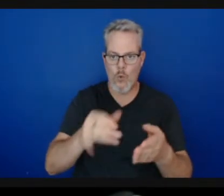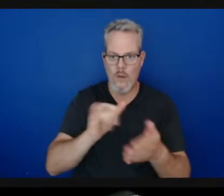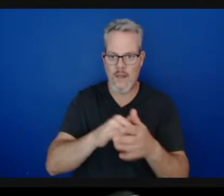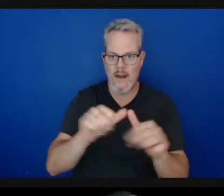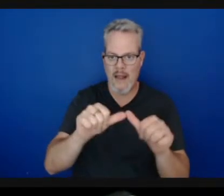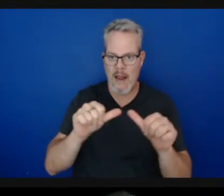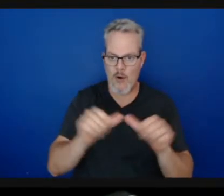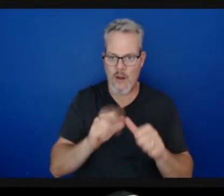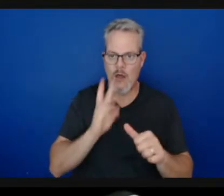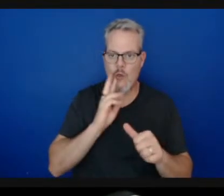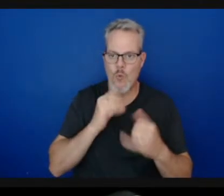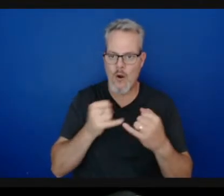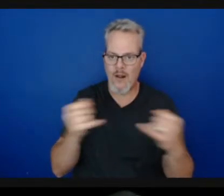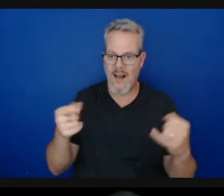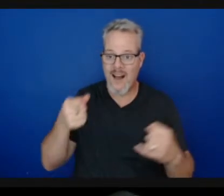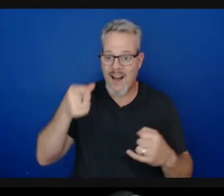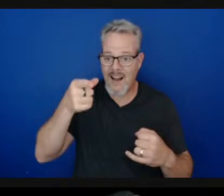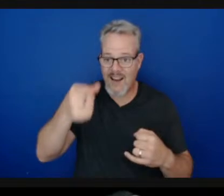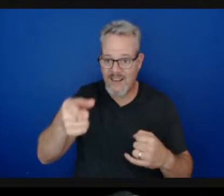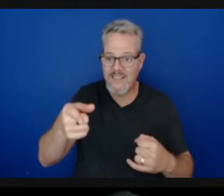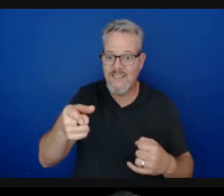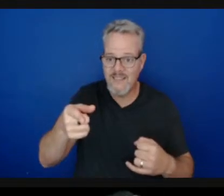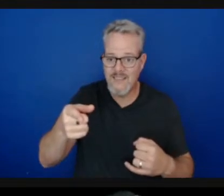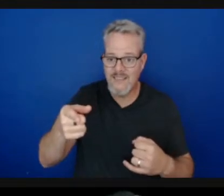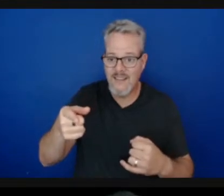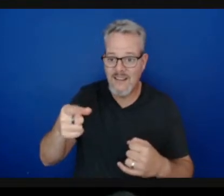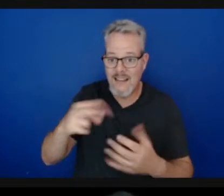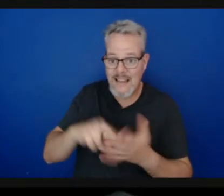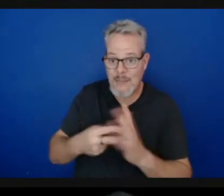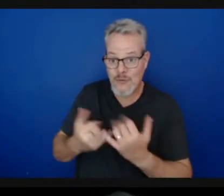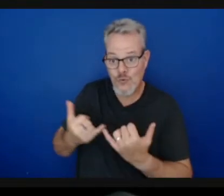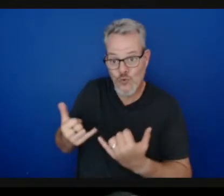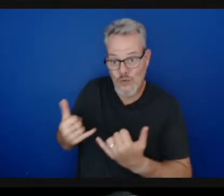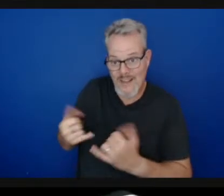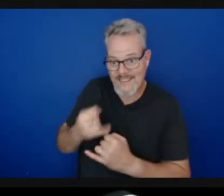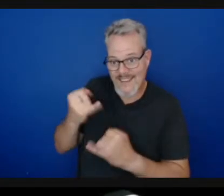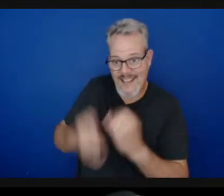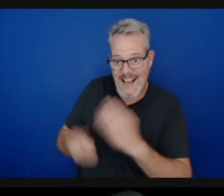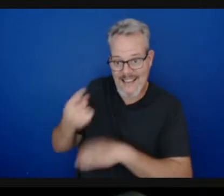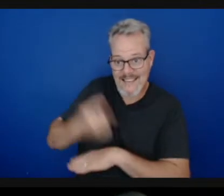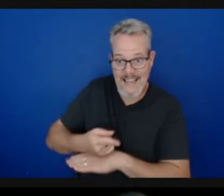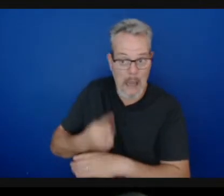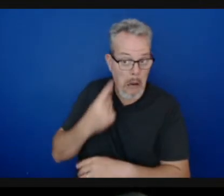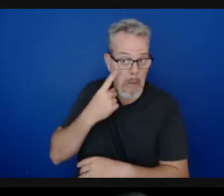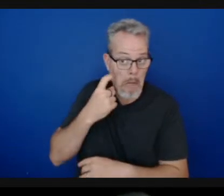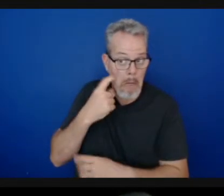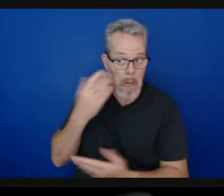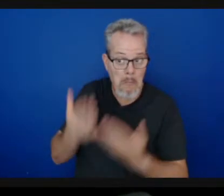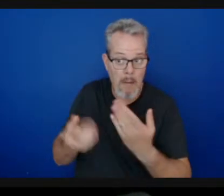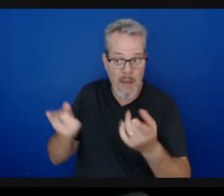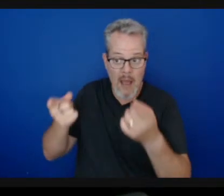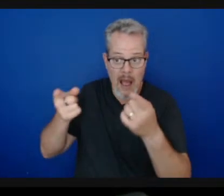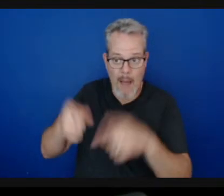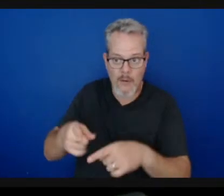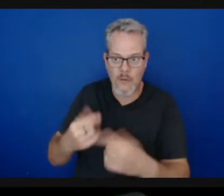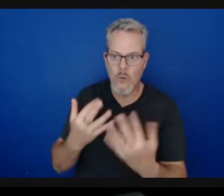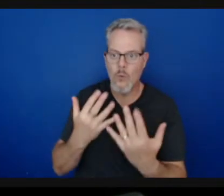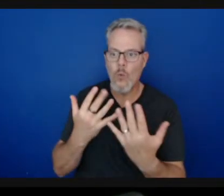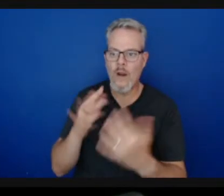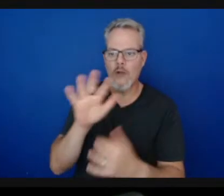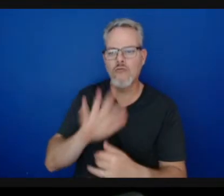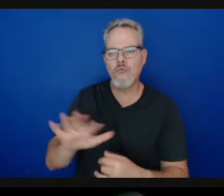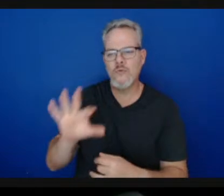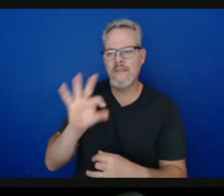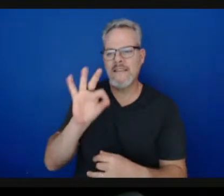package in February. Today's the last day, so maybe that happened. We'll see. With an estimated 90 days for bid, reception, review, award,